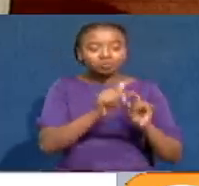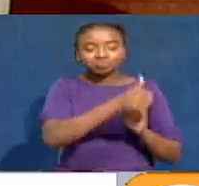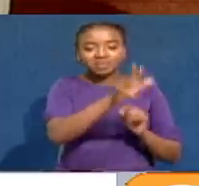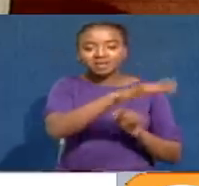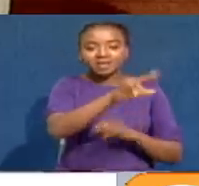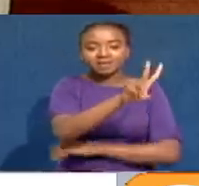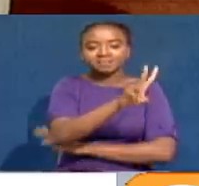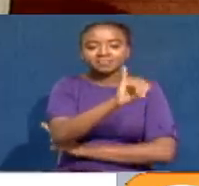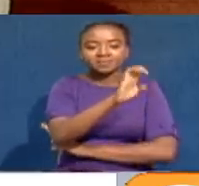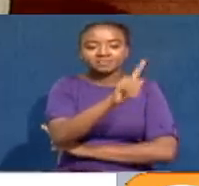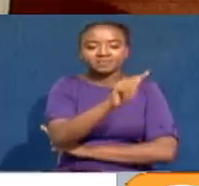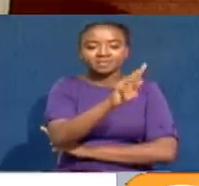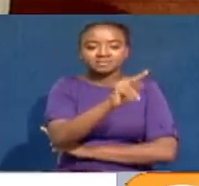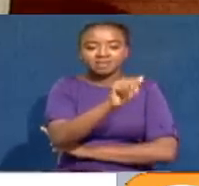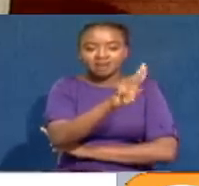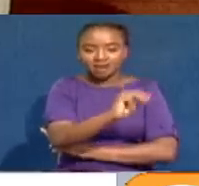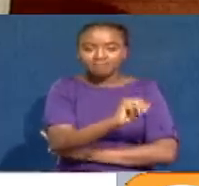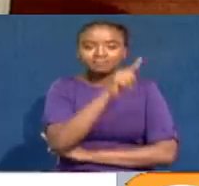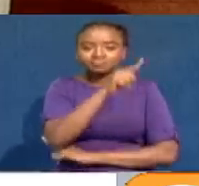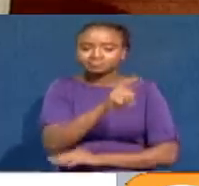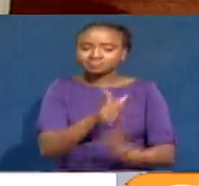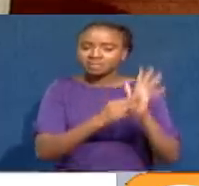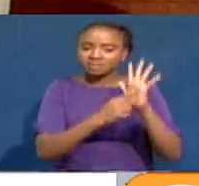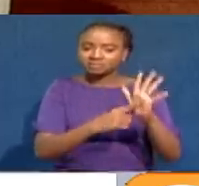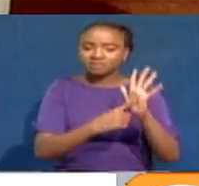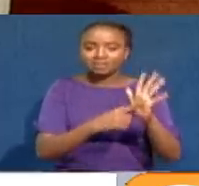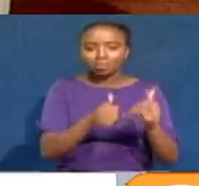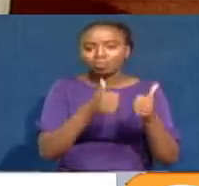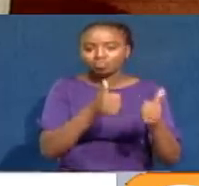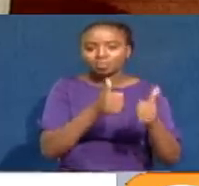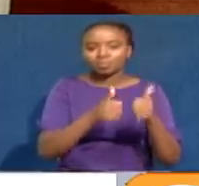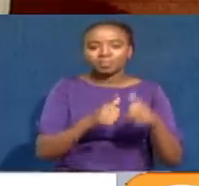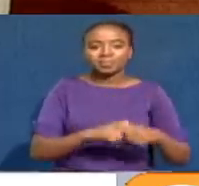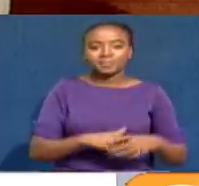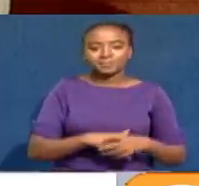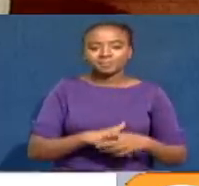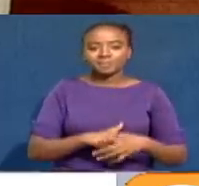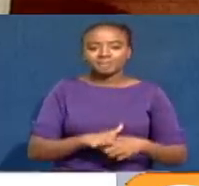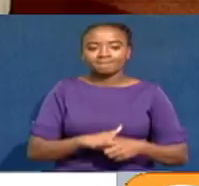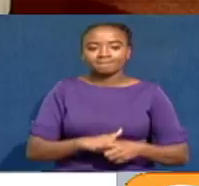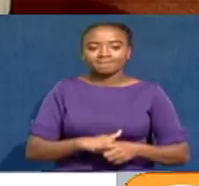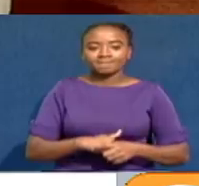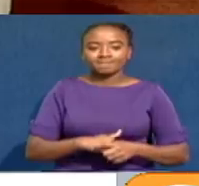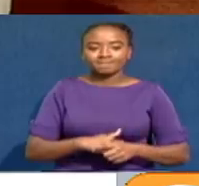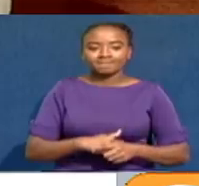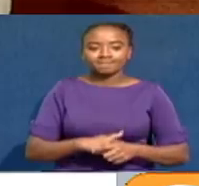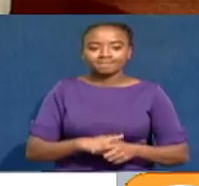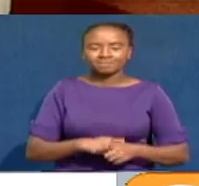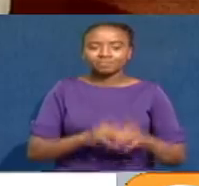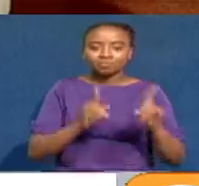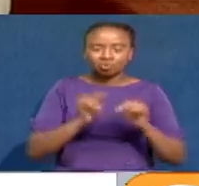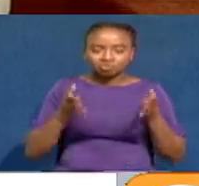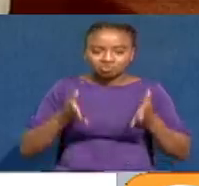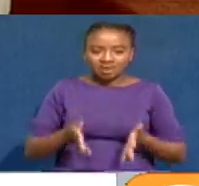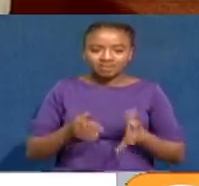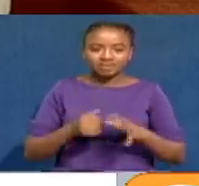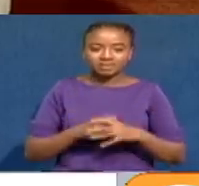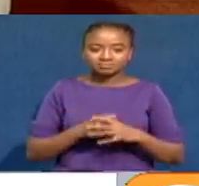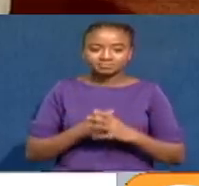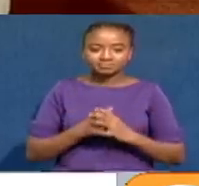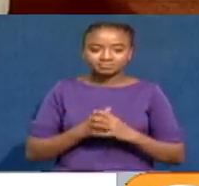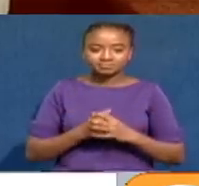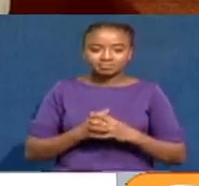good example. It has been in ruins, you know, about the American war in Vietnam. Currently, they have overtaken Kenya. They have around double